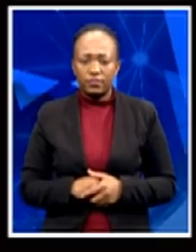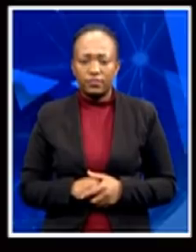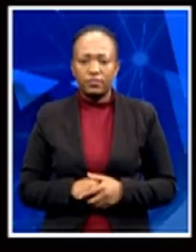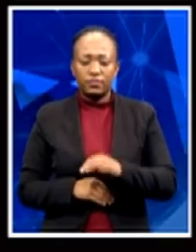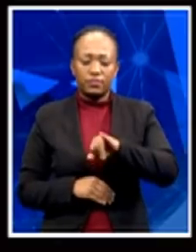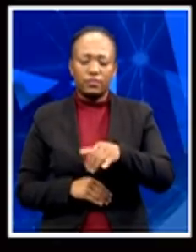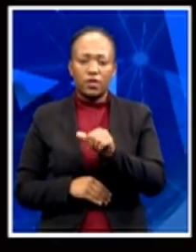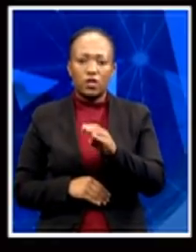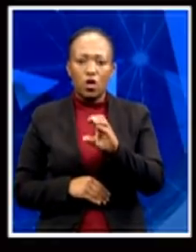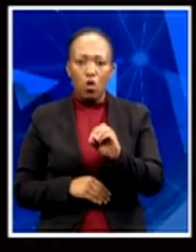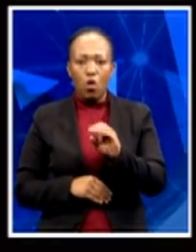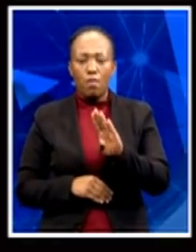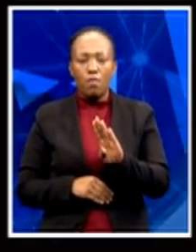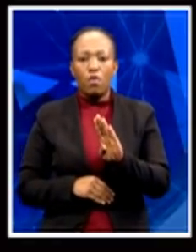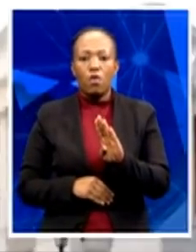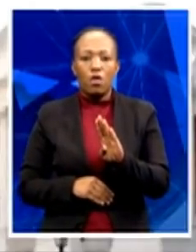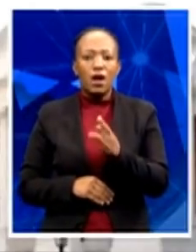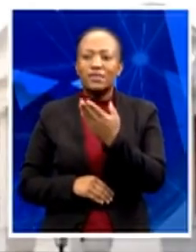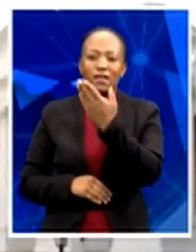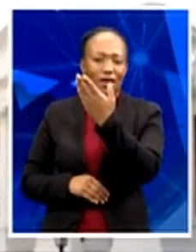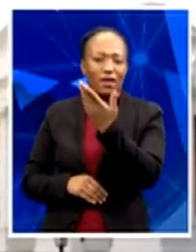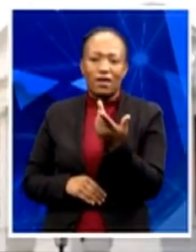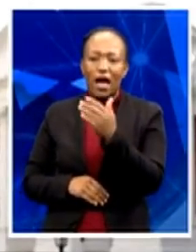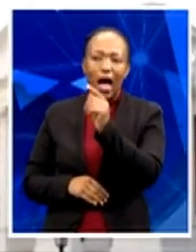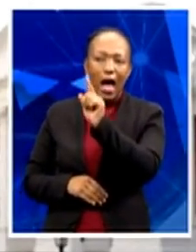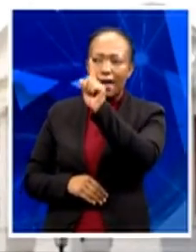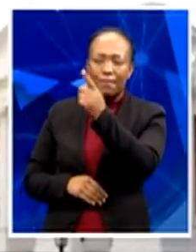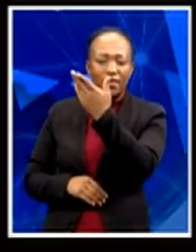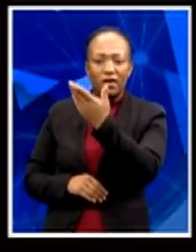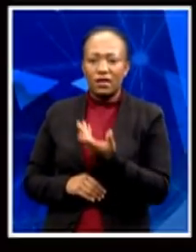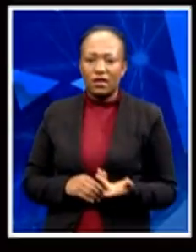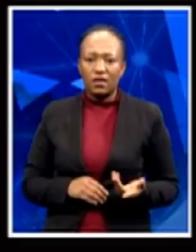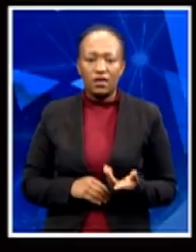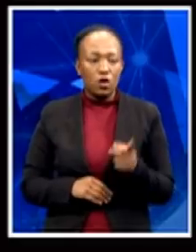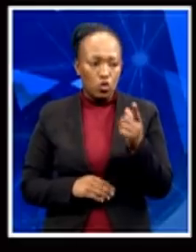there. You are number 5. You will be number 5. Check the Honorable